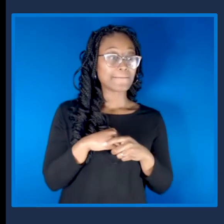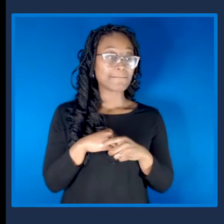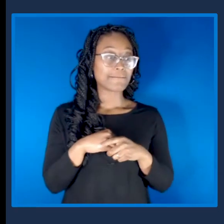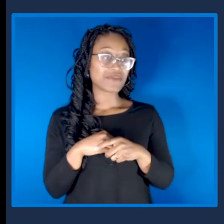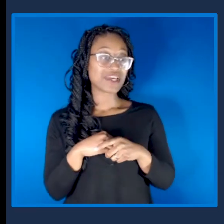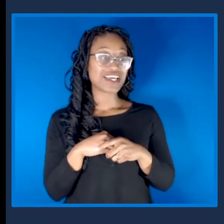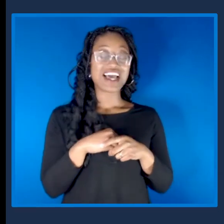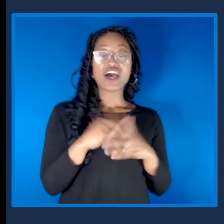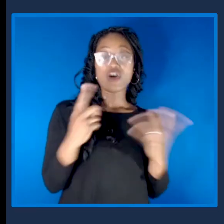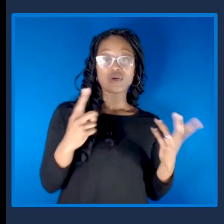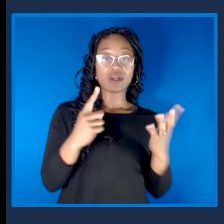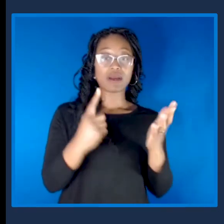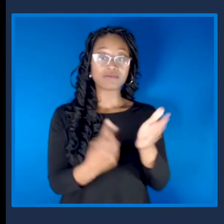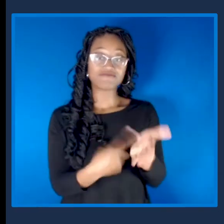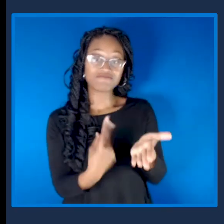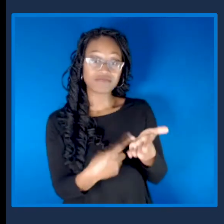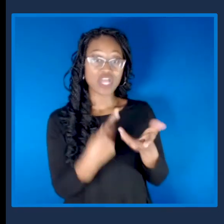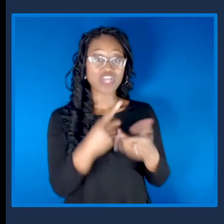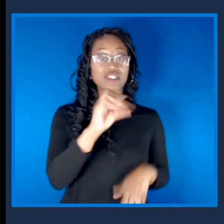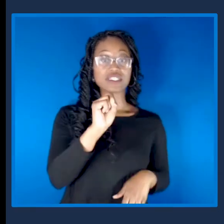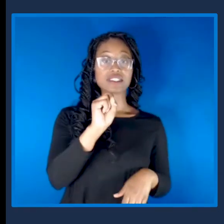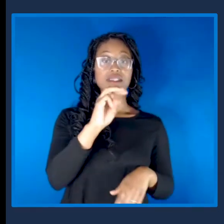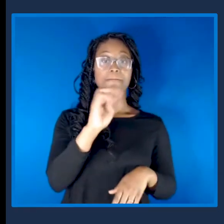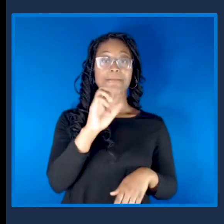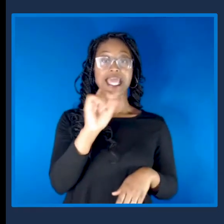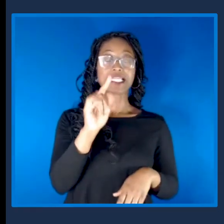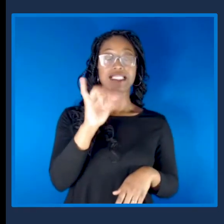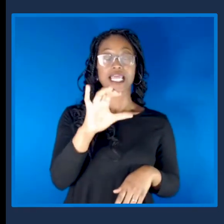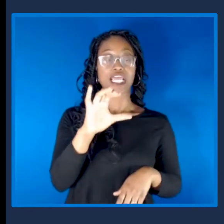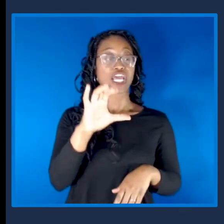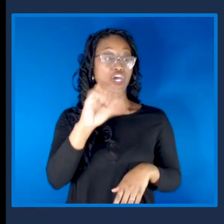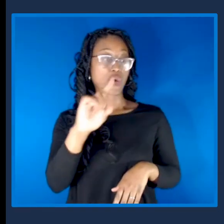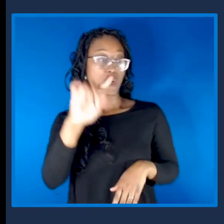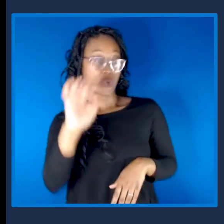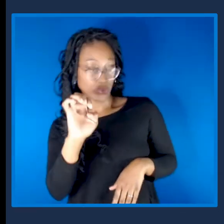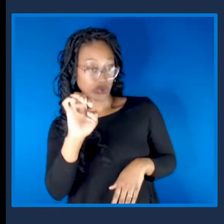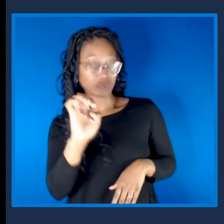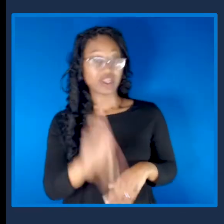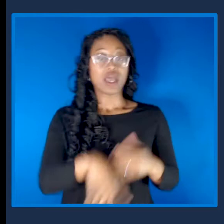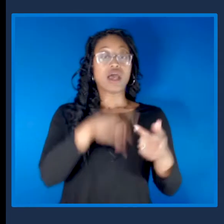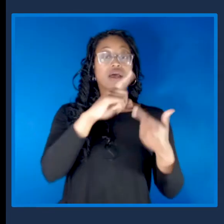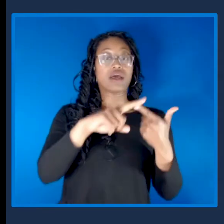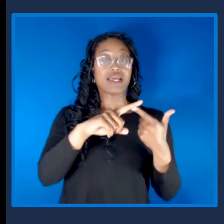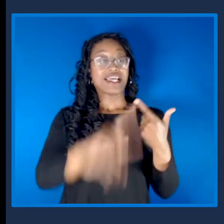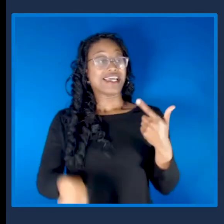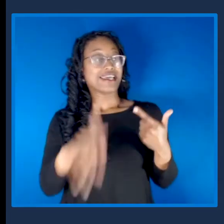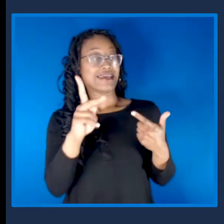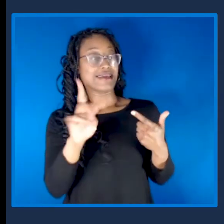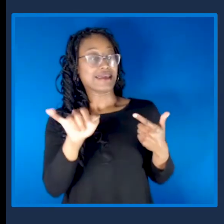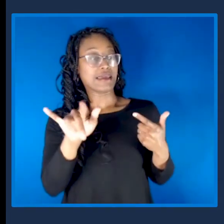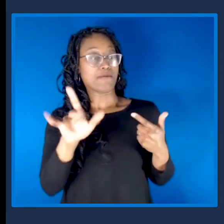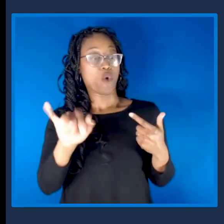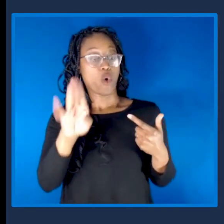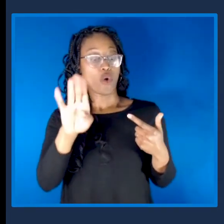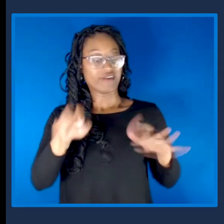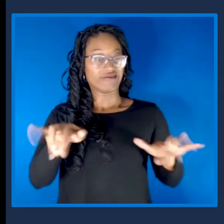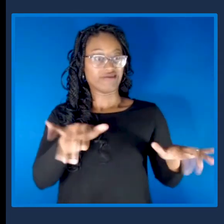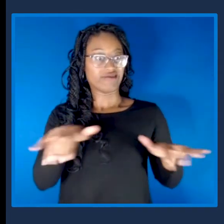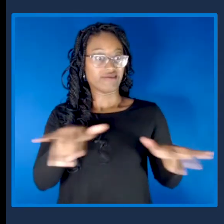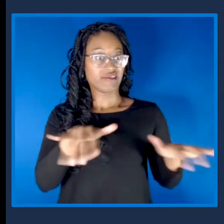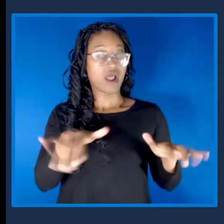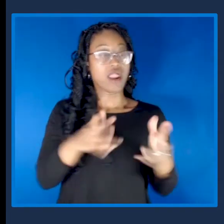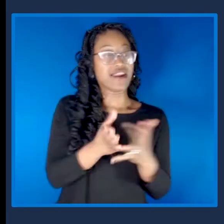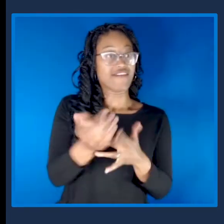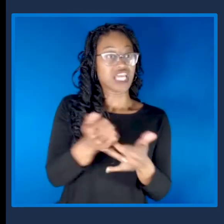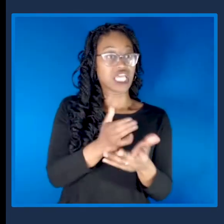semantic code. Next, we're going to be ensuring keyboard navigation. And we're going to